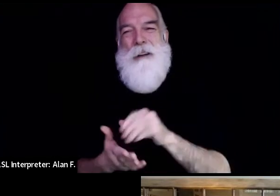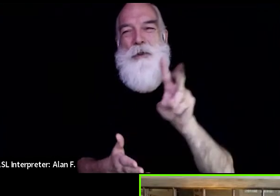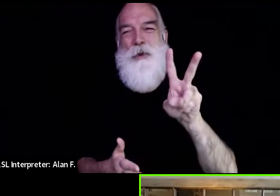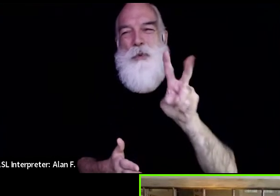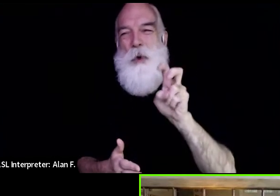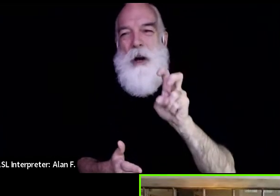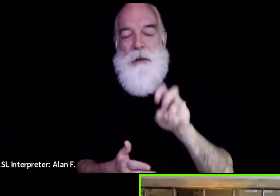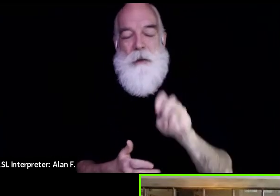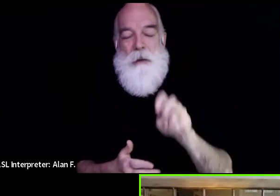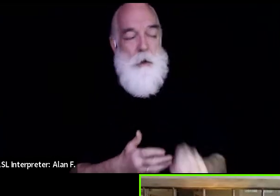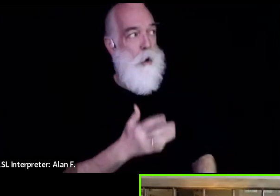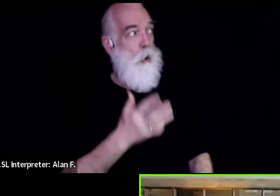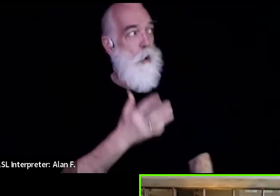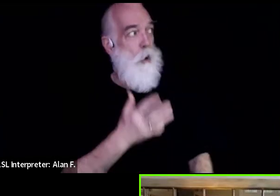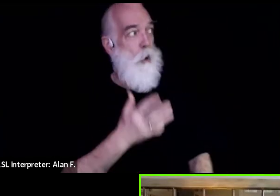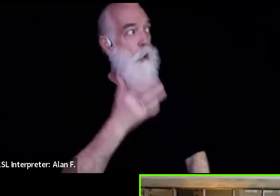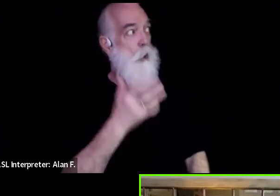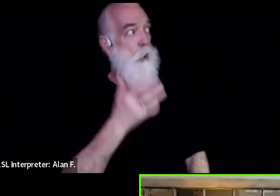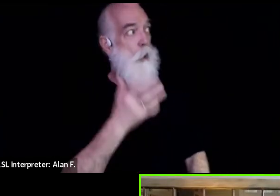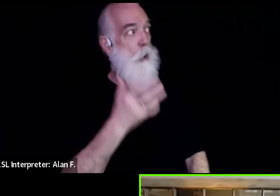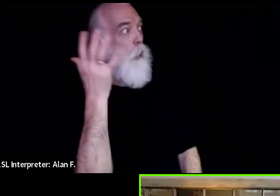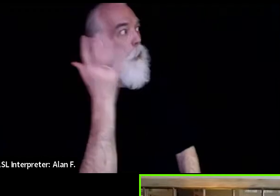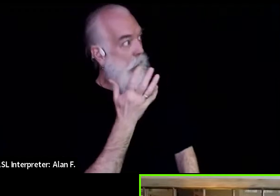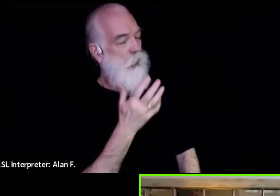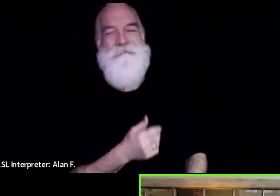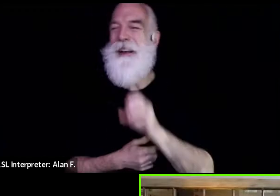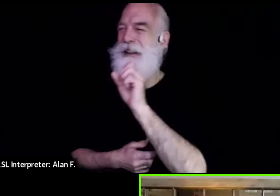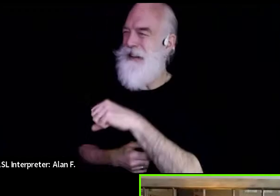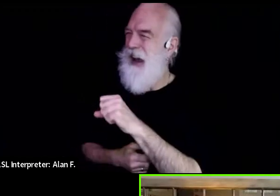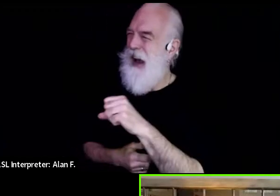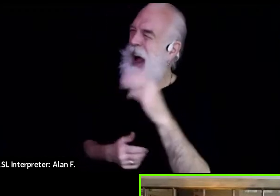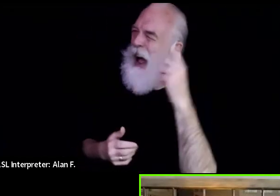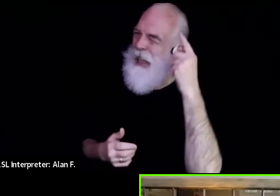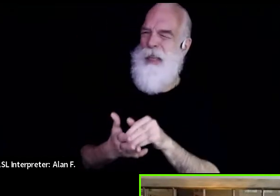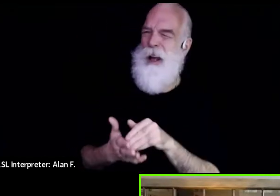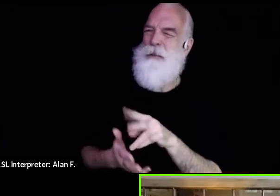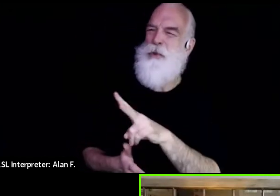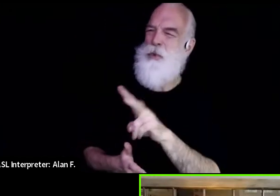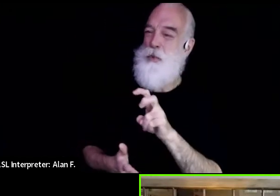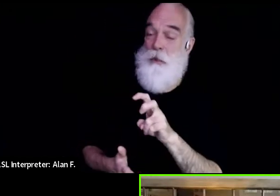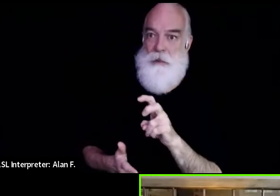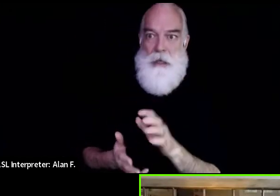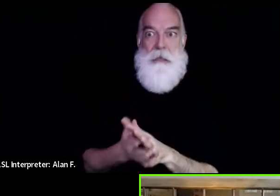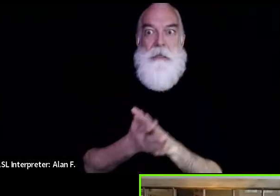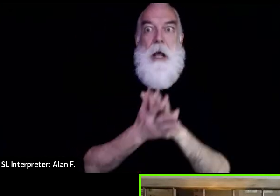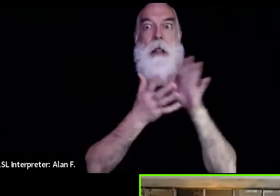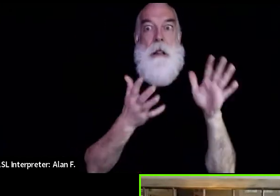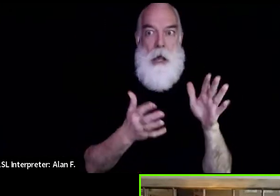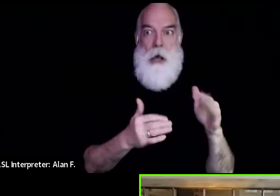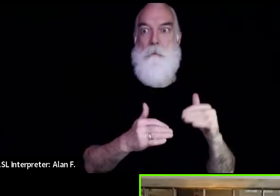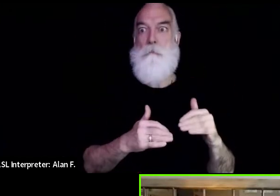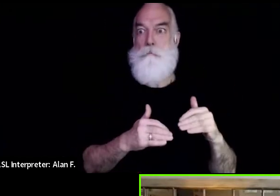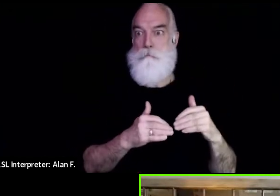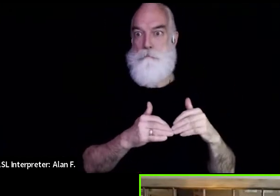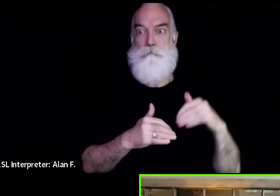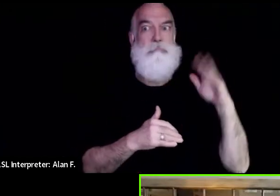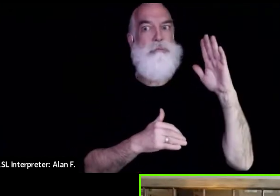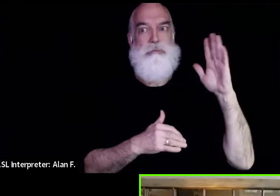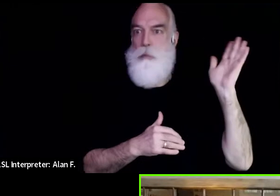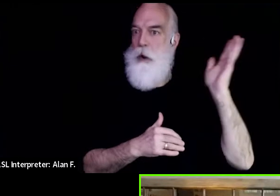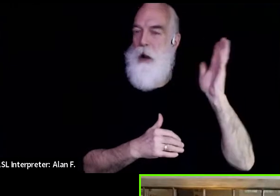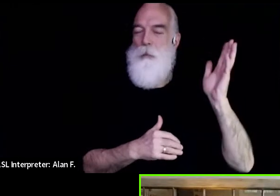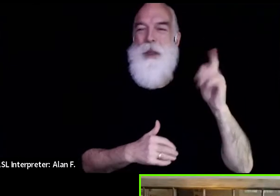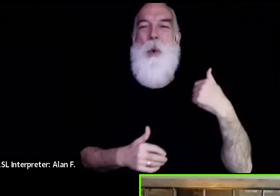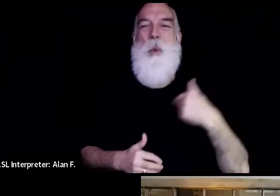I hope I'm not wrong on that number, but it was significantly higher because we were also holding ICE detainees in our